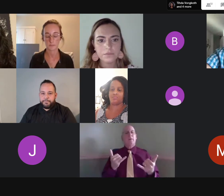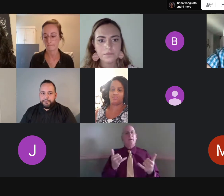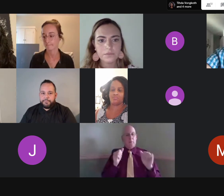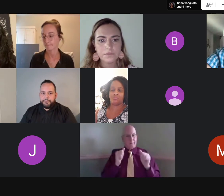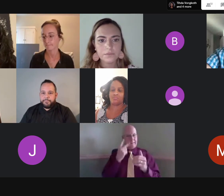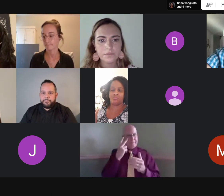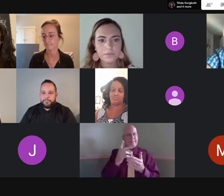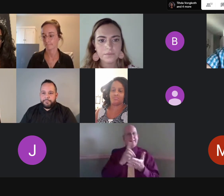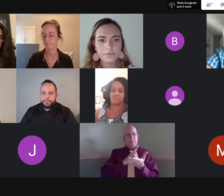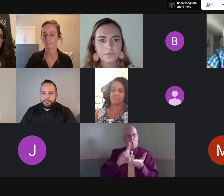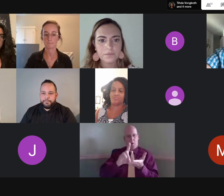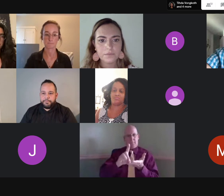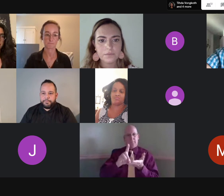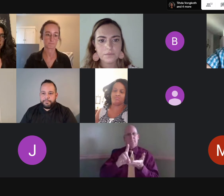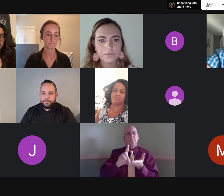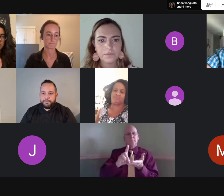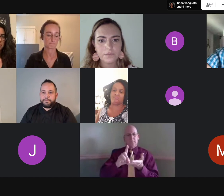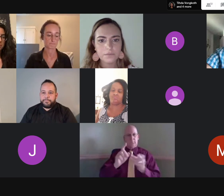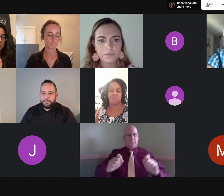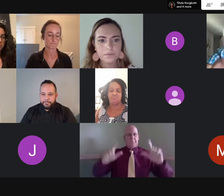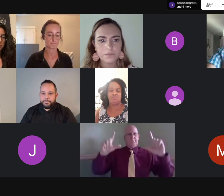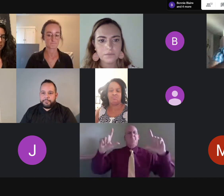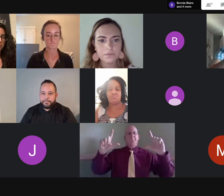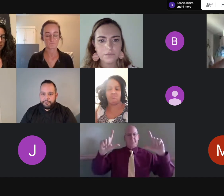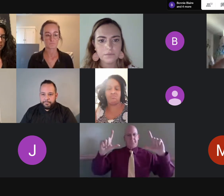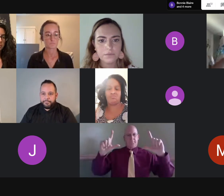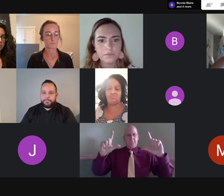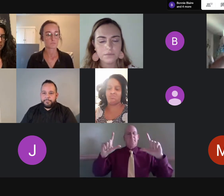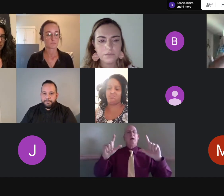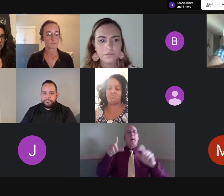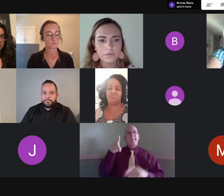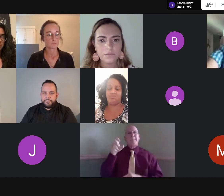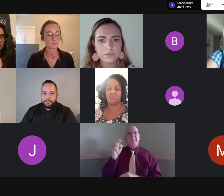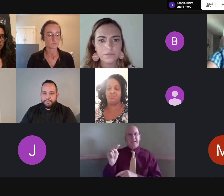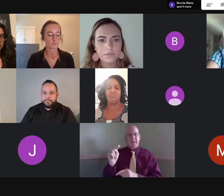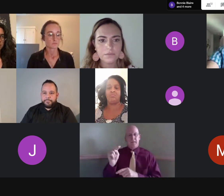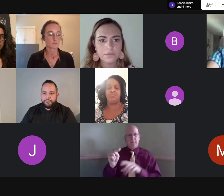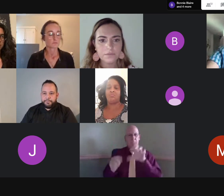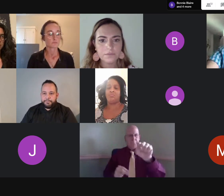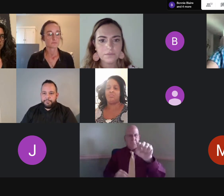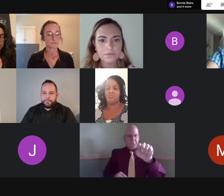Dan, and that should be Pin.